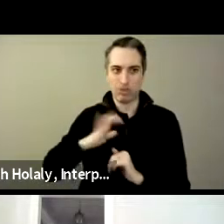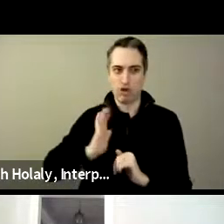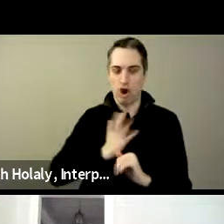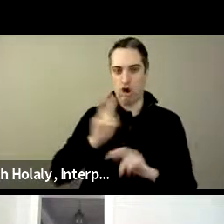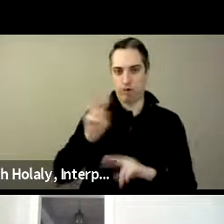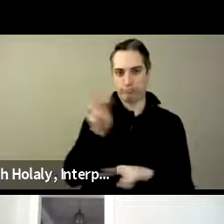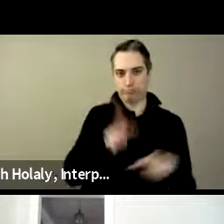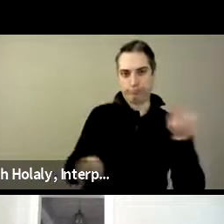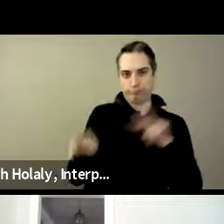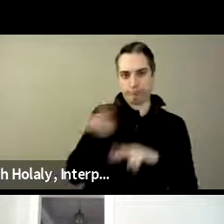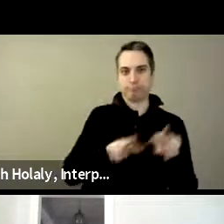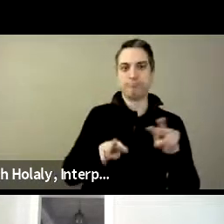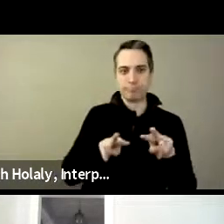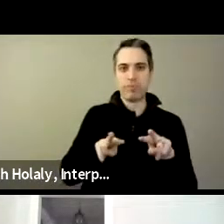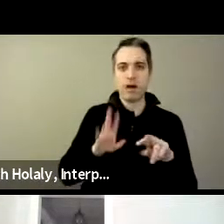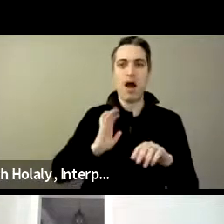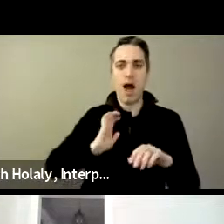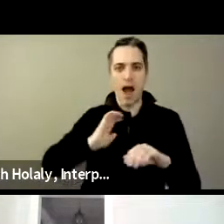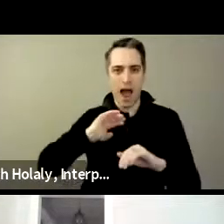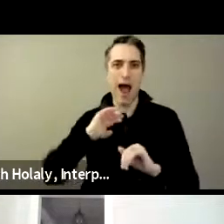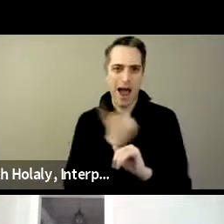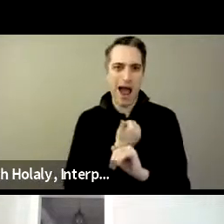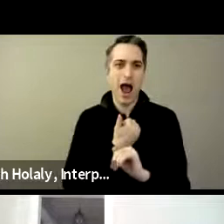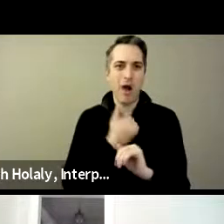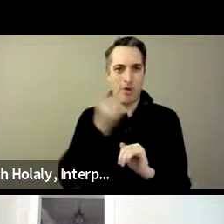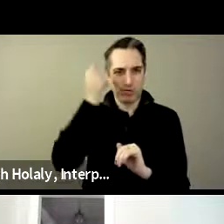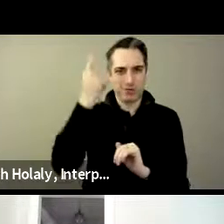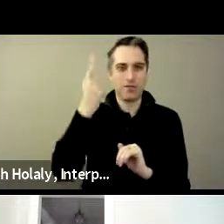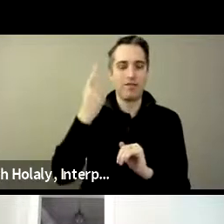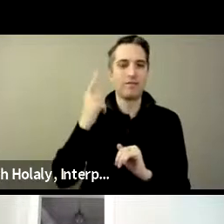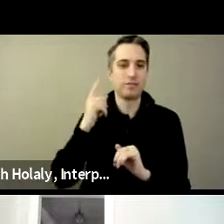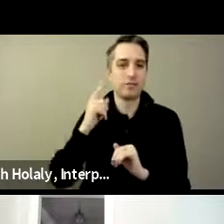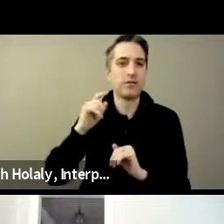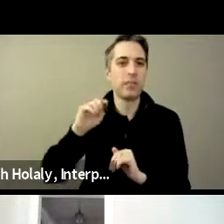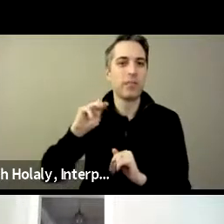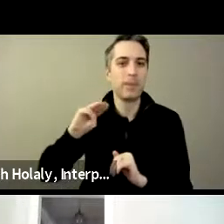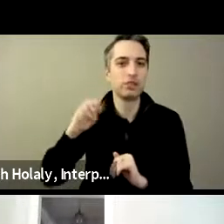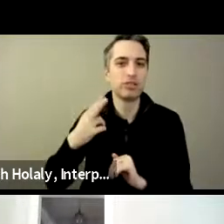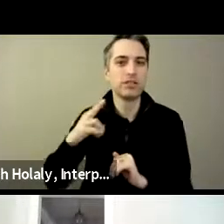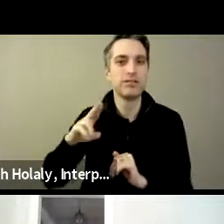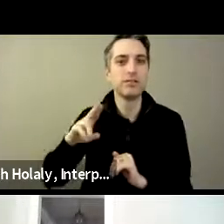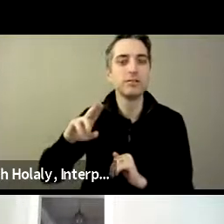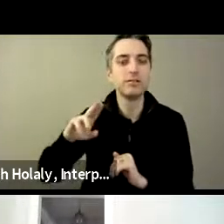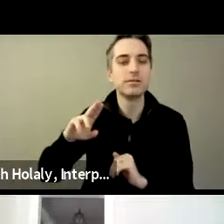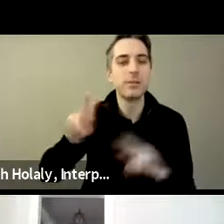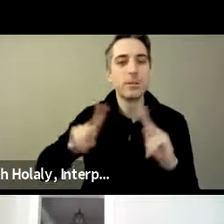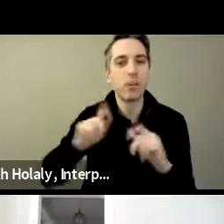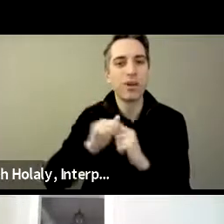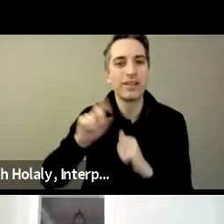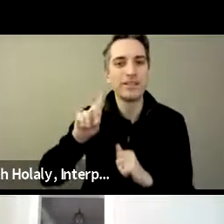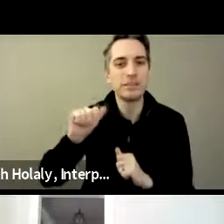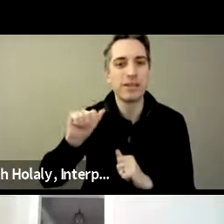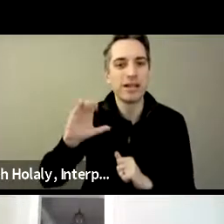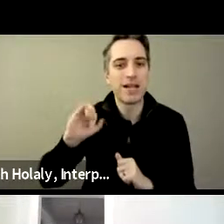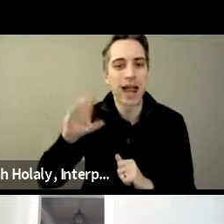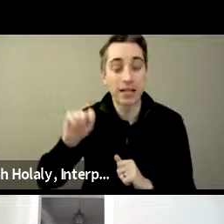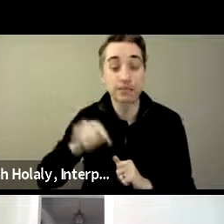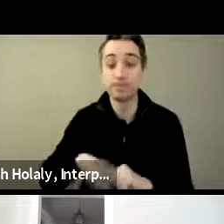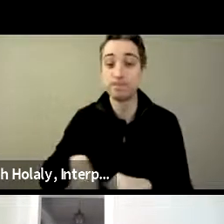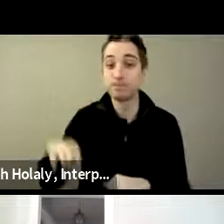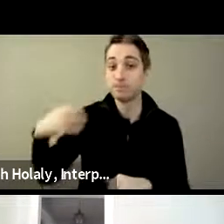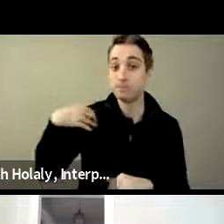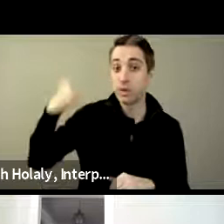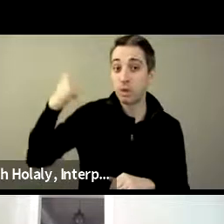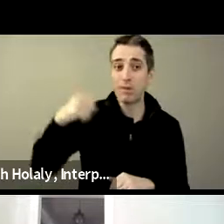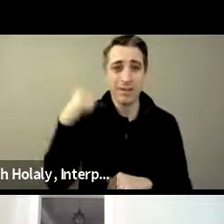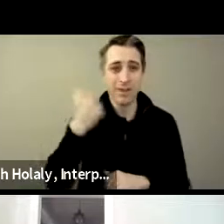Madam Chair, that concludes my report, and I'm willing to answer any questions that the commission may have. Thank you. Any questions for